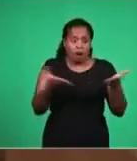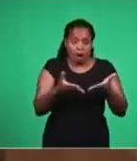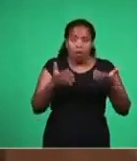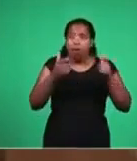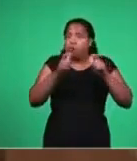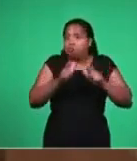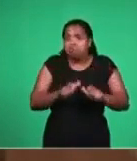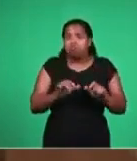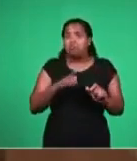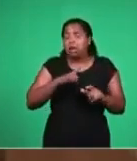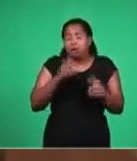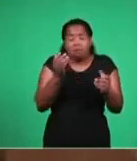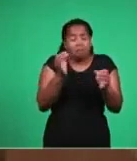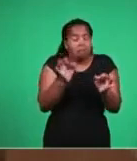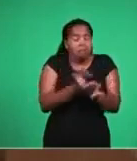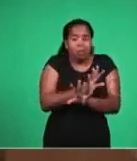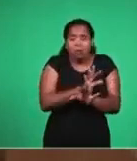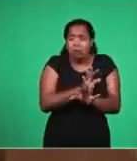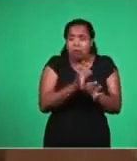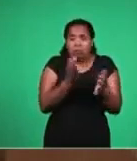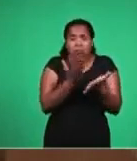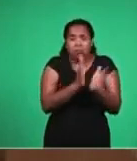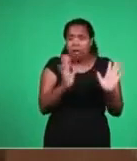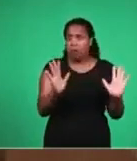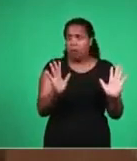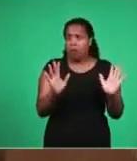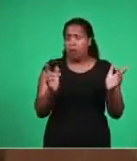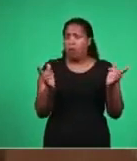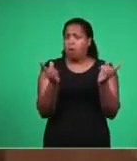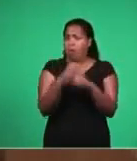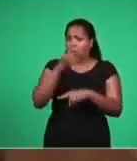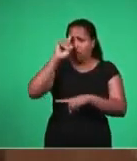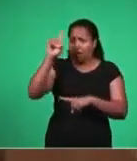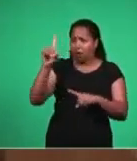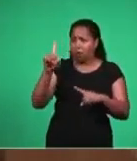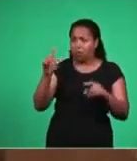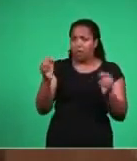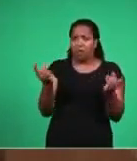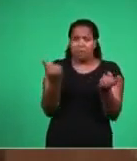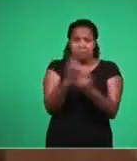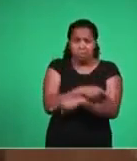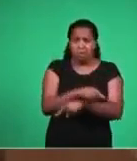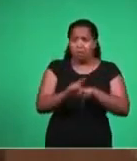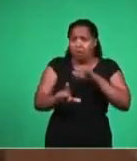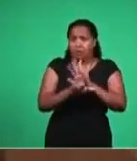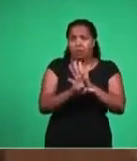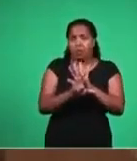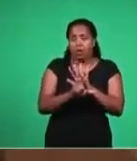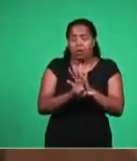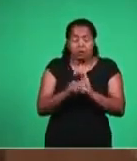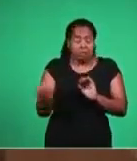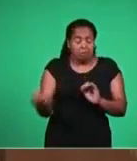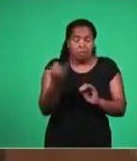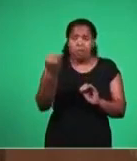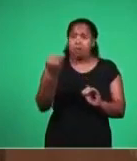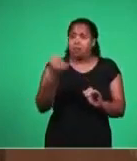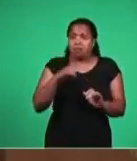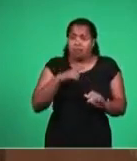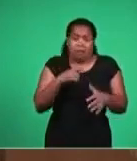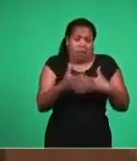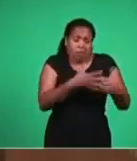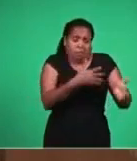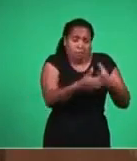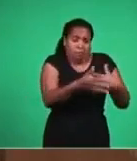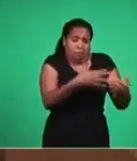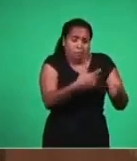your sin is organized and it'll have a place. That's it. It's against God. It is against the law. It doesn't matter. It can